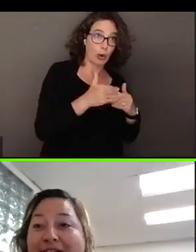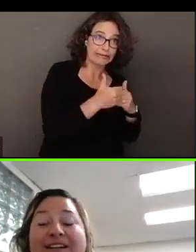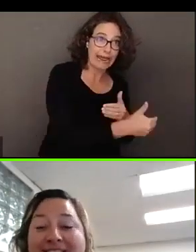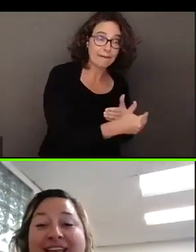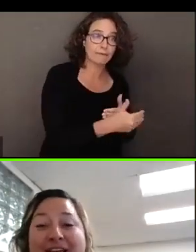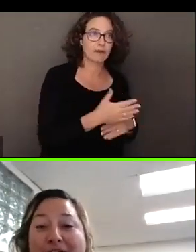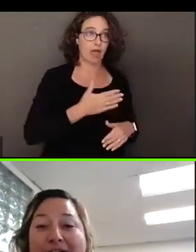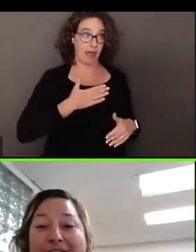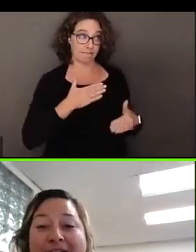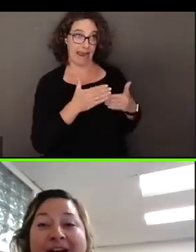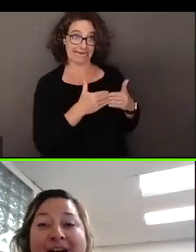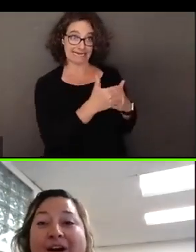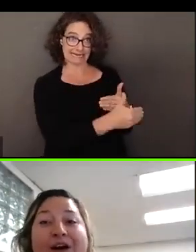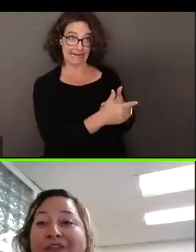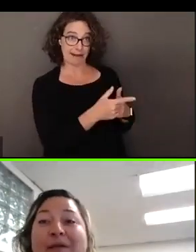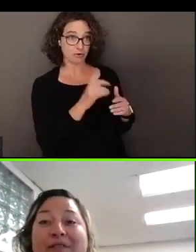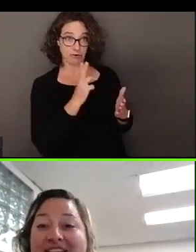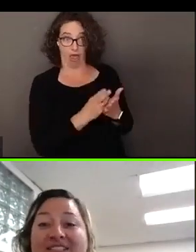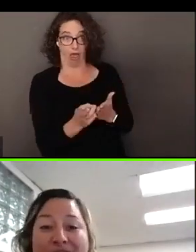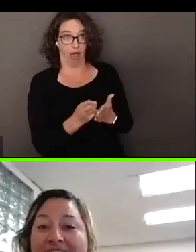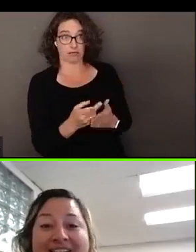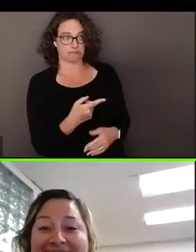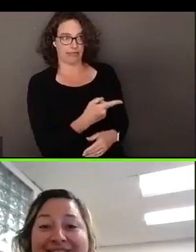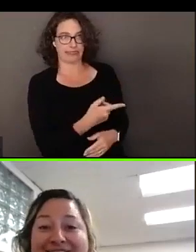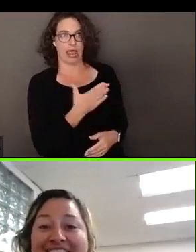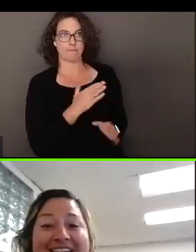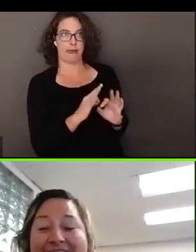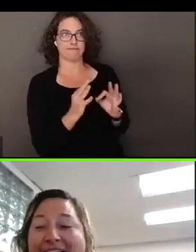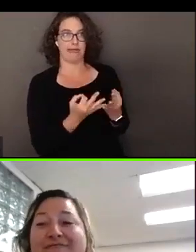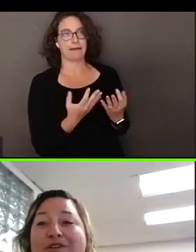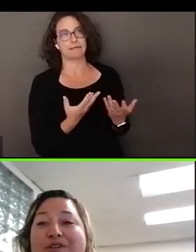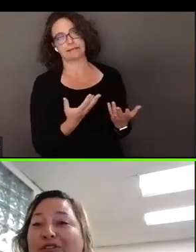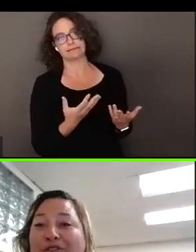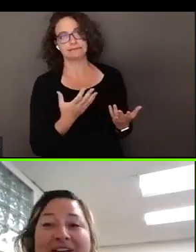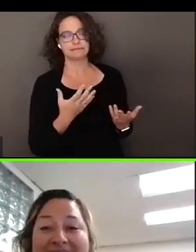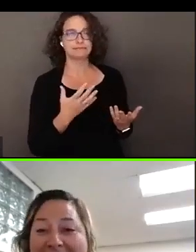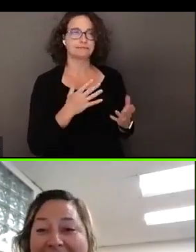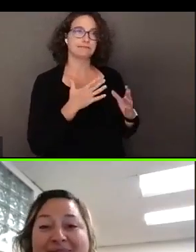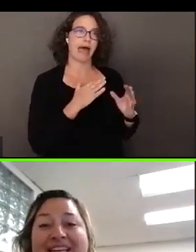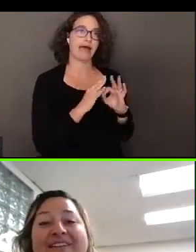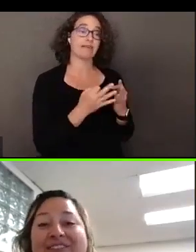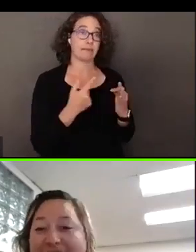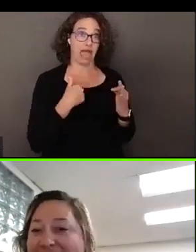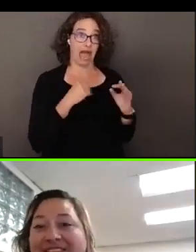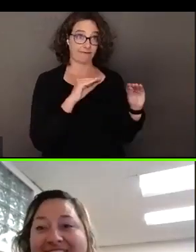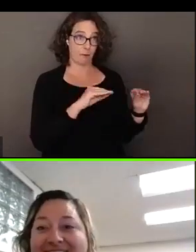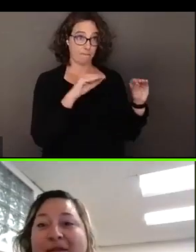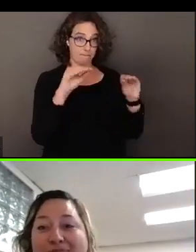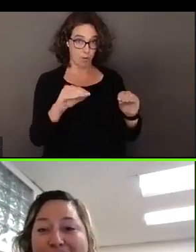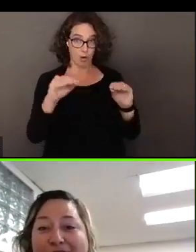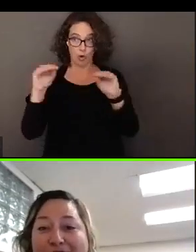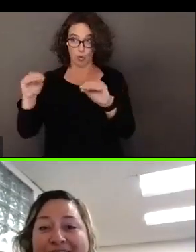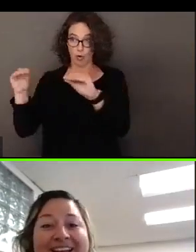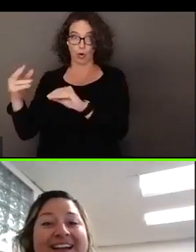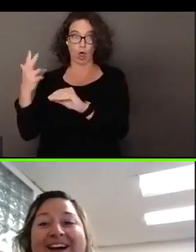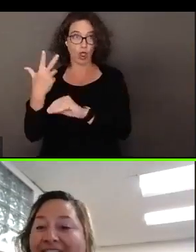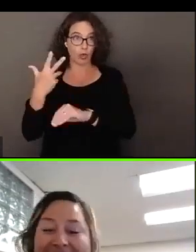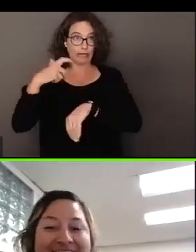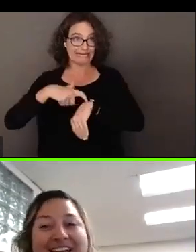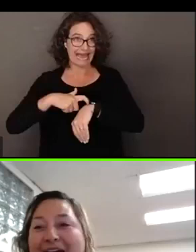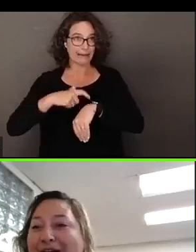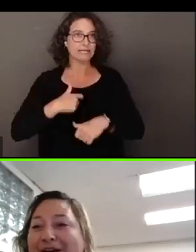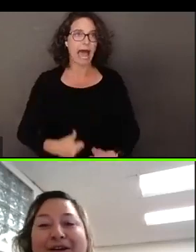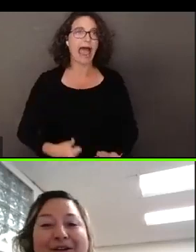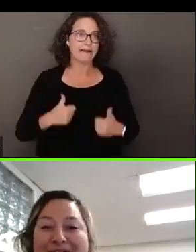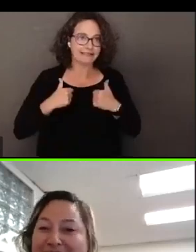neighbors honestly are our family. It's our relatives. Like I have moved 3 times and I've lived down the same road